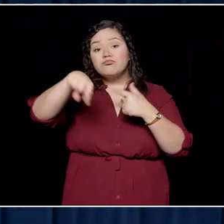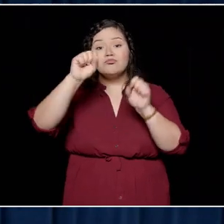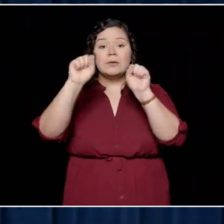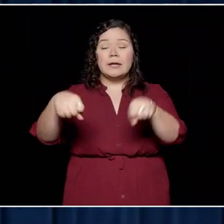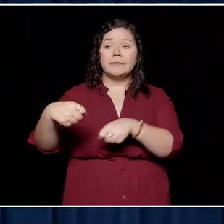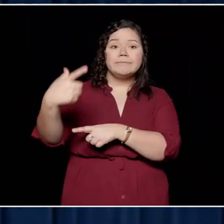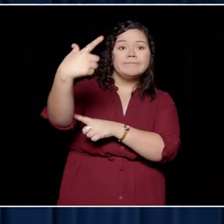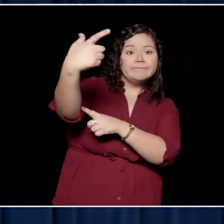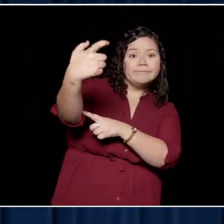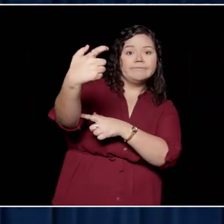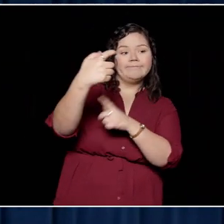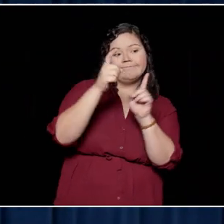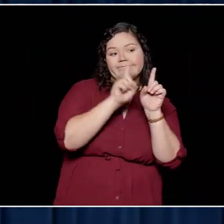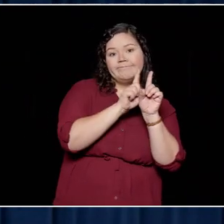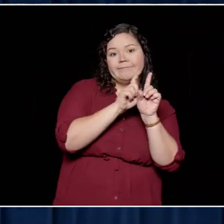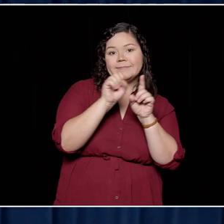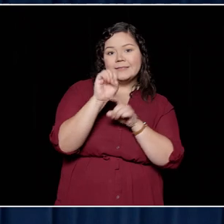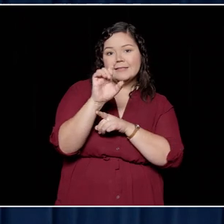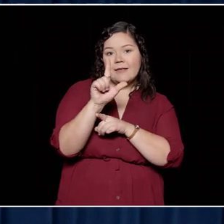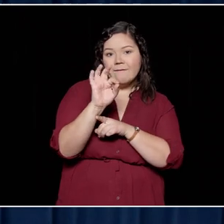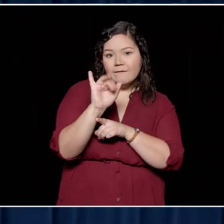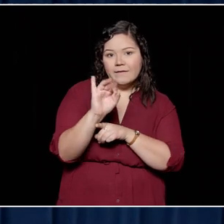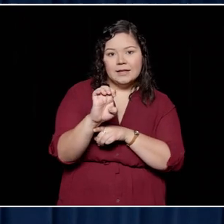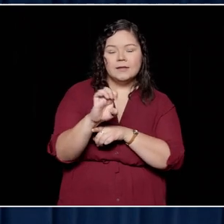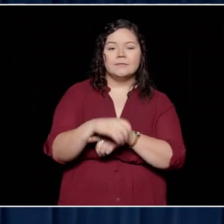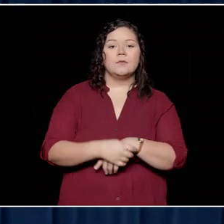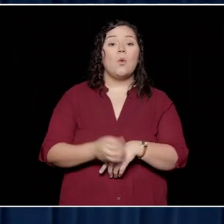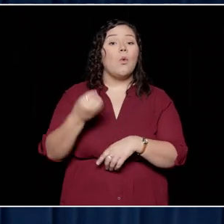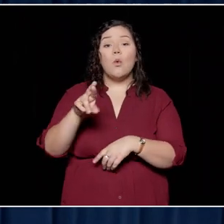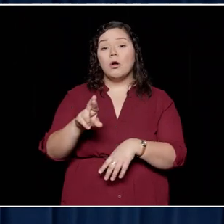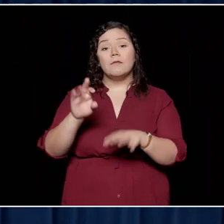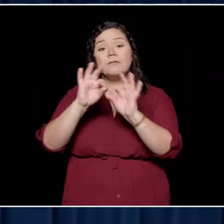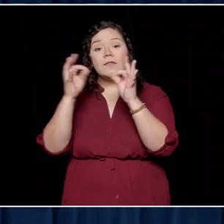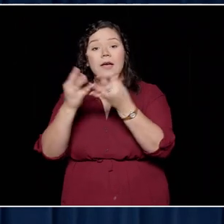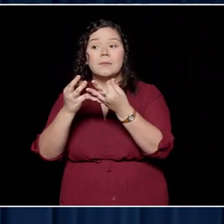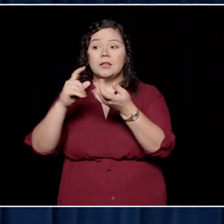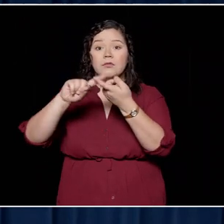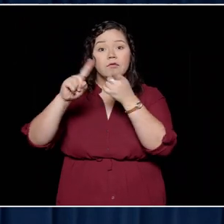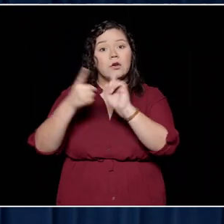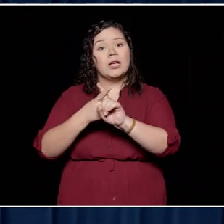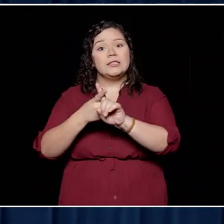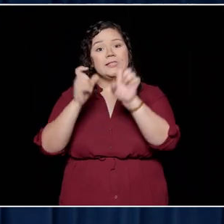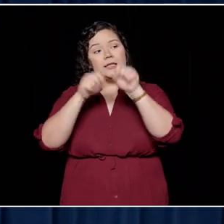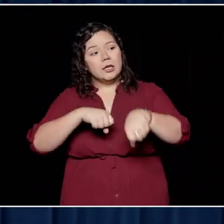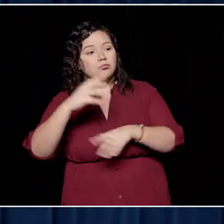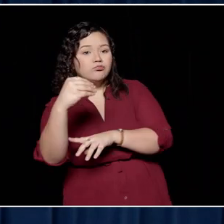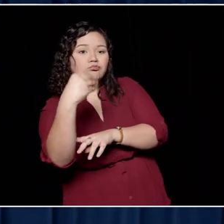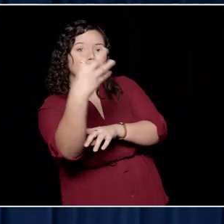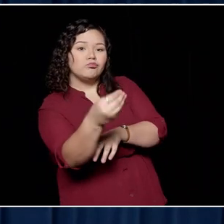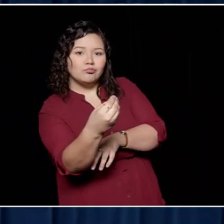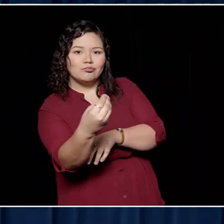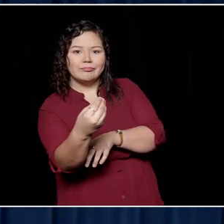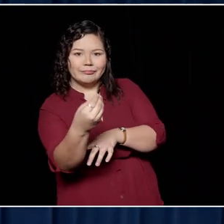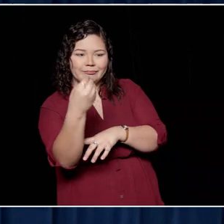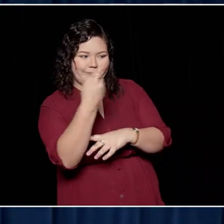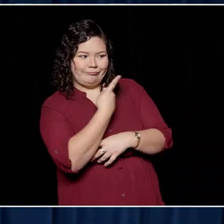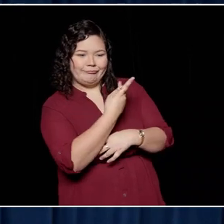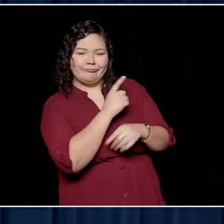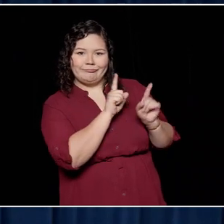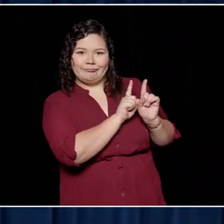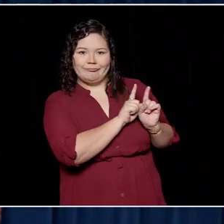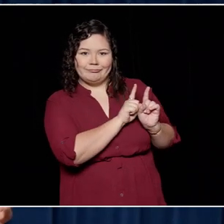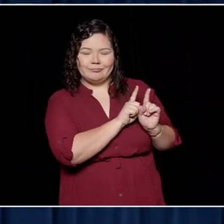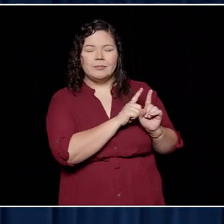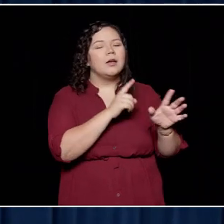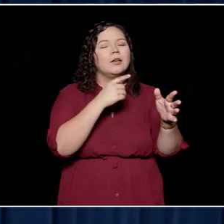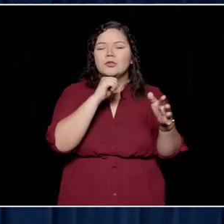selfie of us together, for your loved ones you're watching with to snap a photo of us together. And